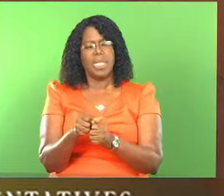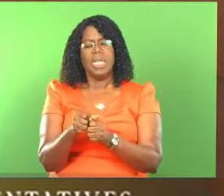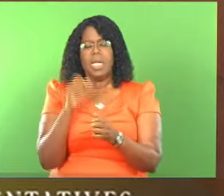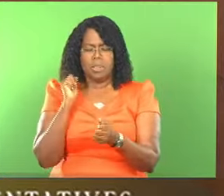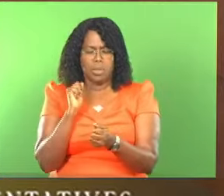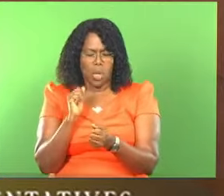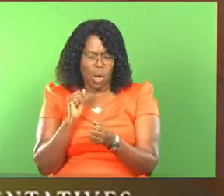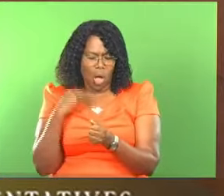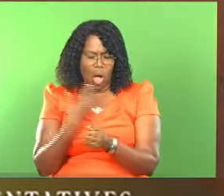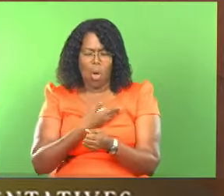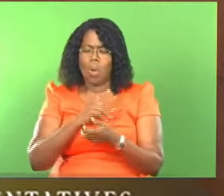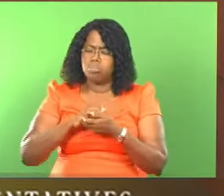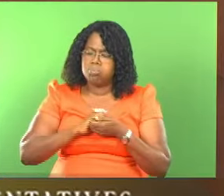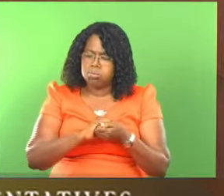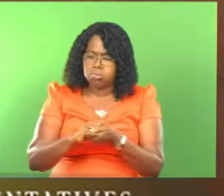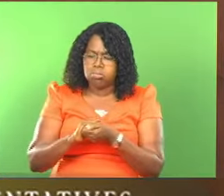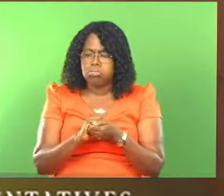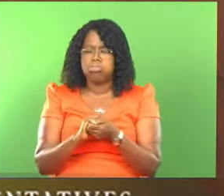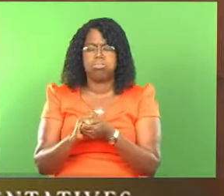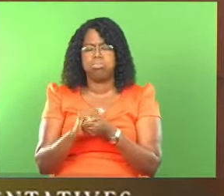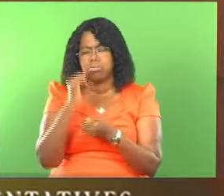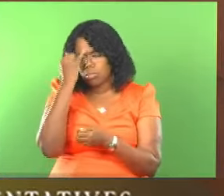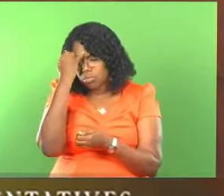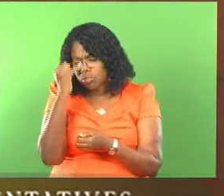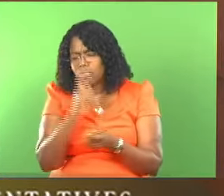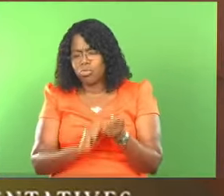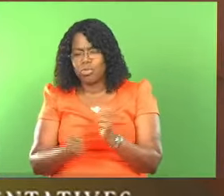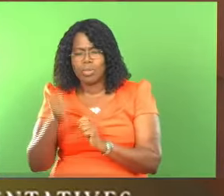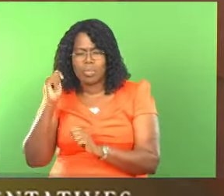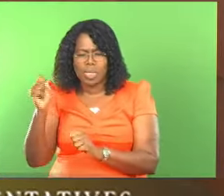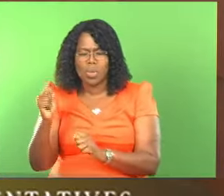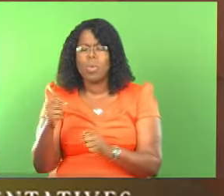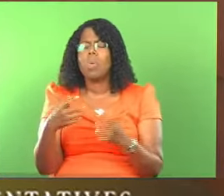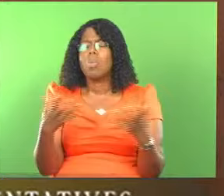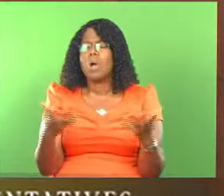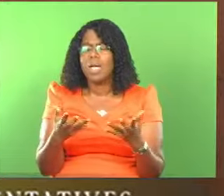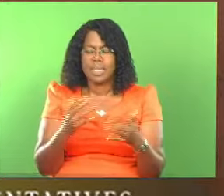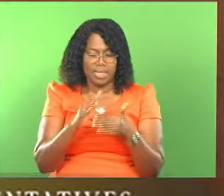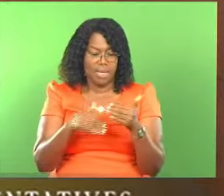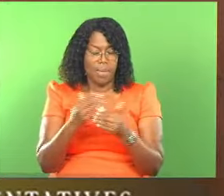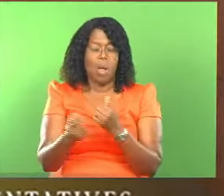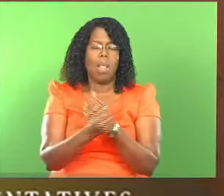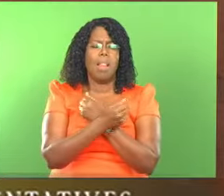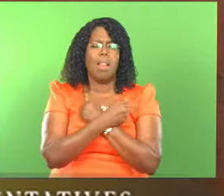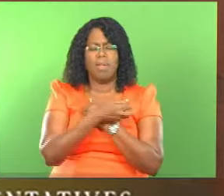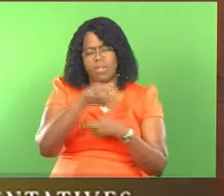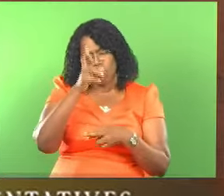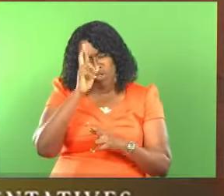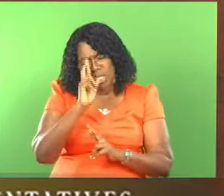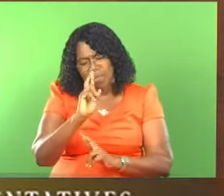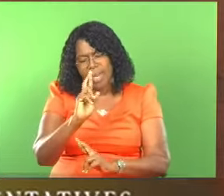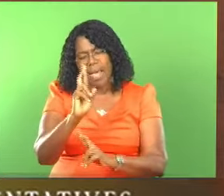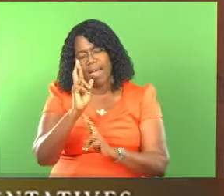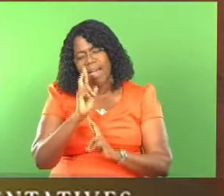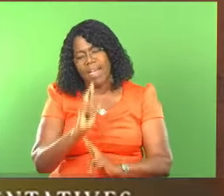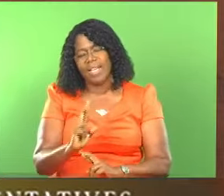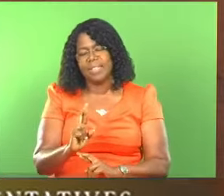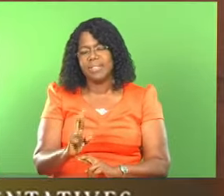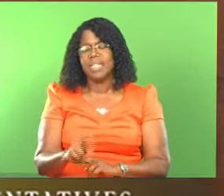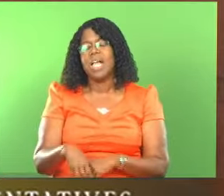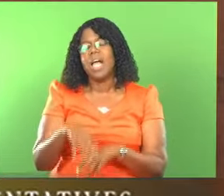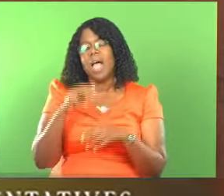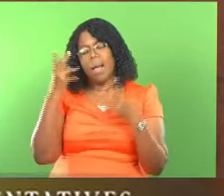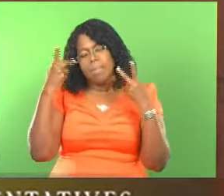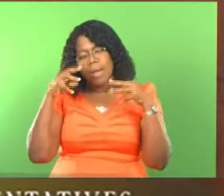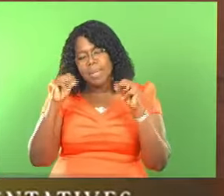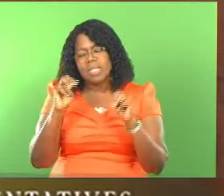values, and above all, out of love and respect. Prime Minister Modi, we thank you for your presence. We thank you for